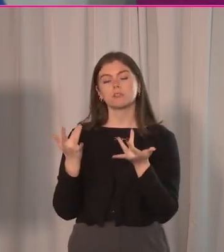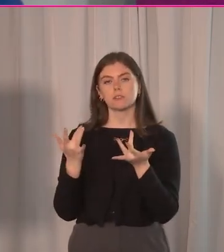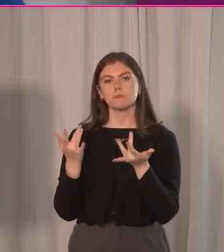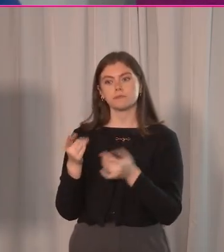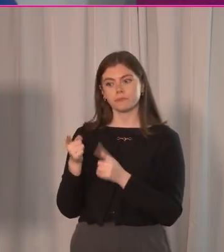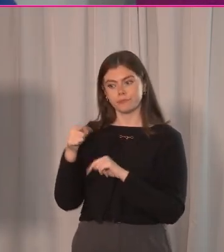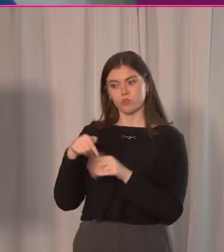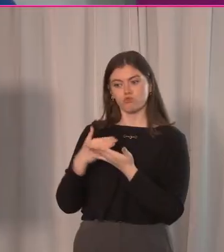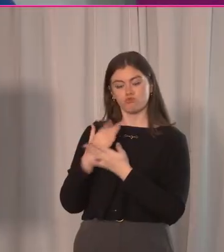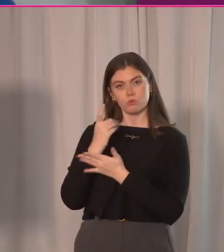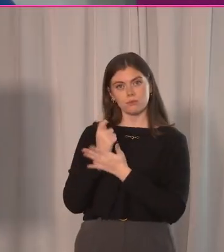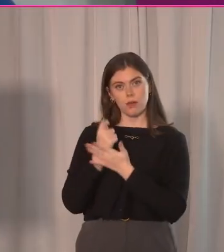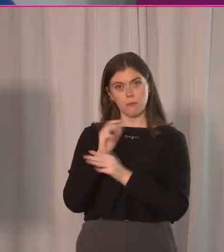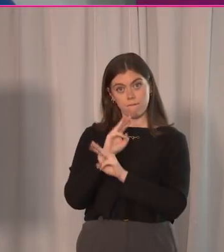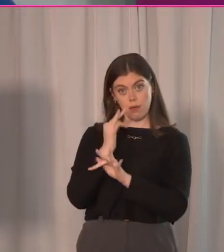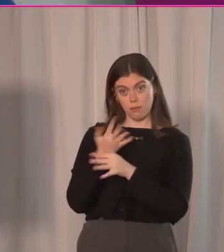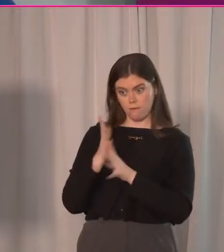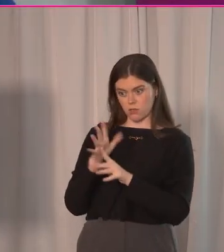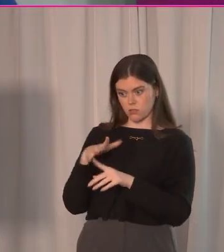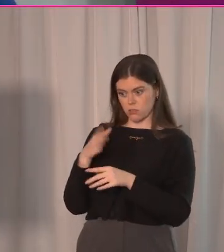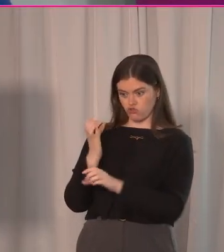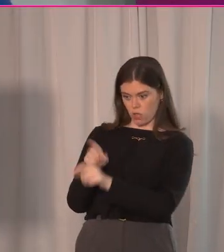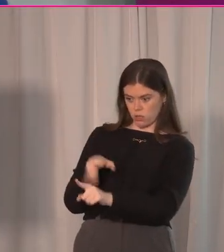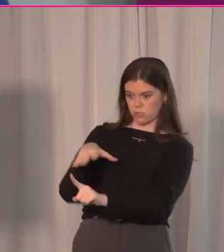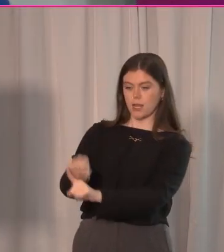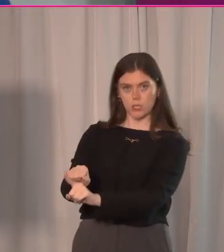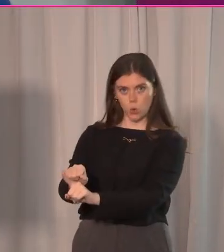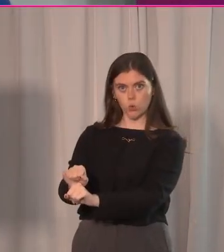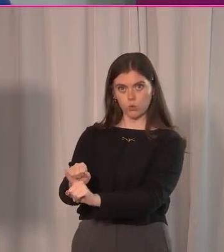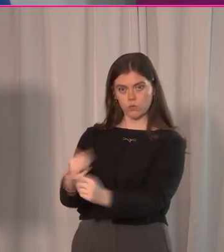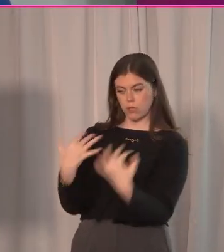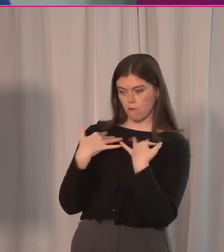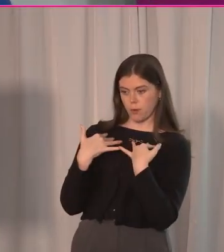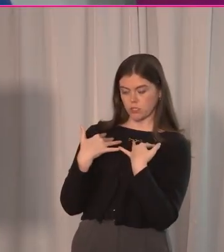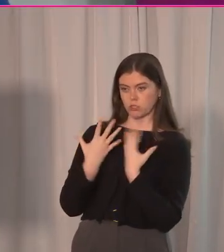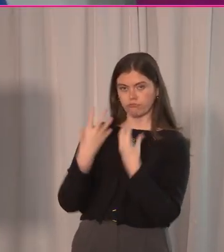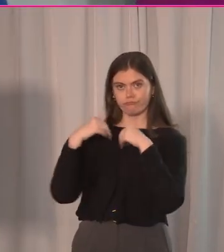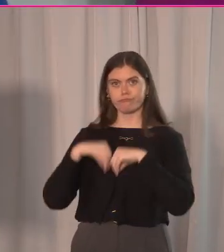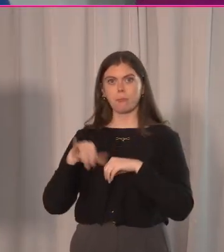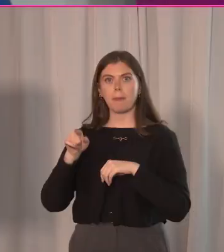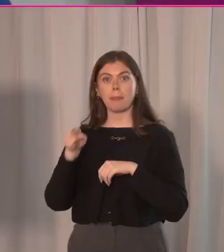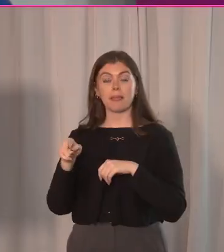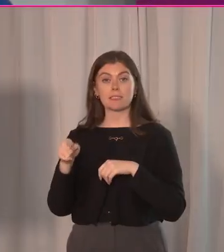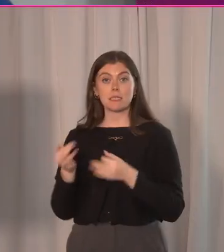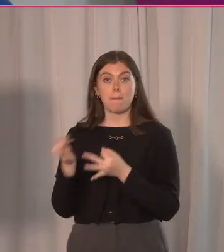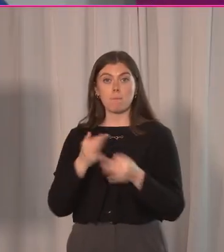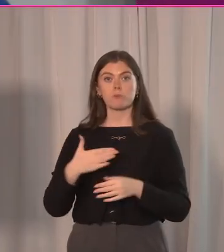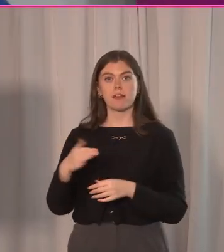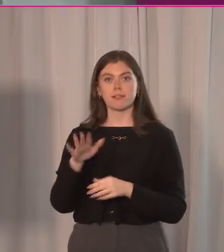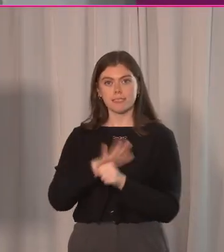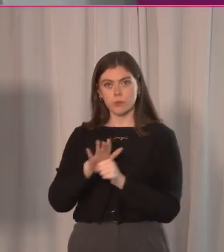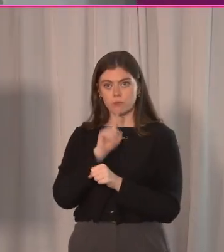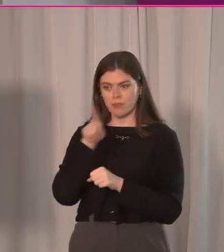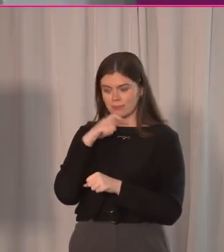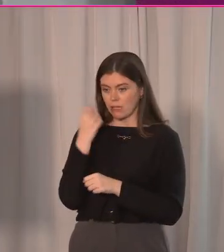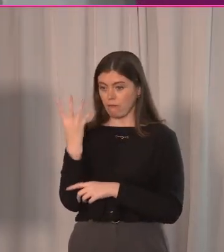even in that time where families have received their diagnosis, they may be in the postnatal scenario. Families were saying it's 4